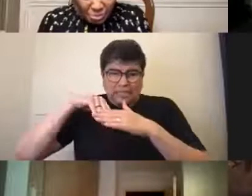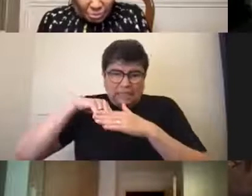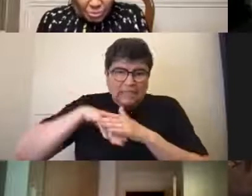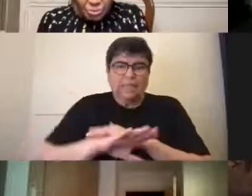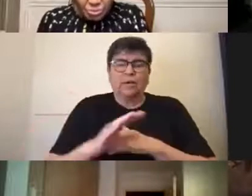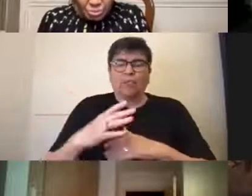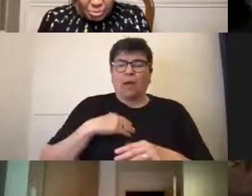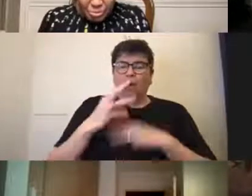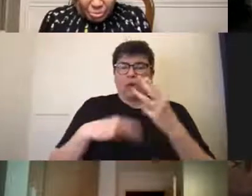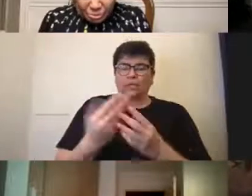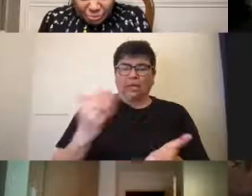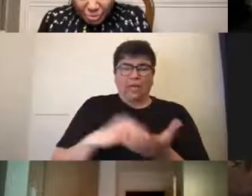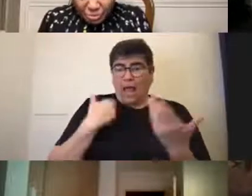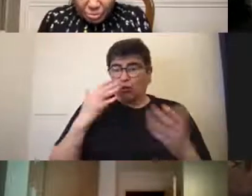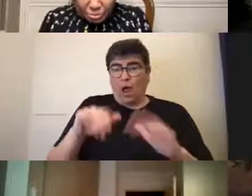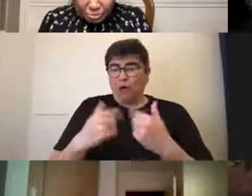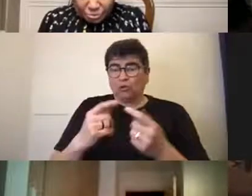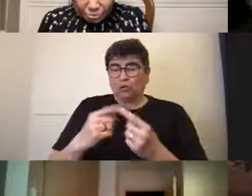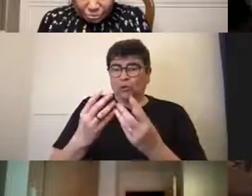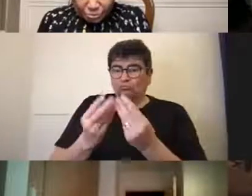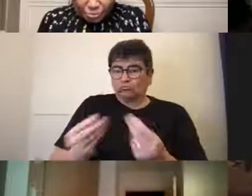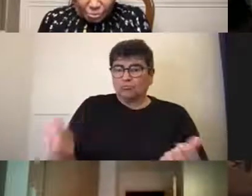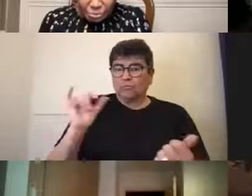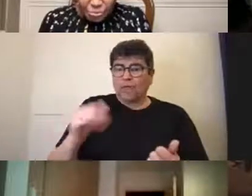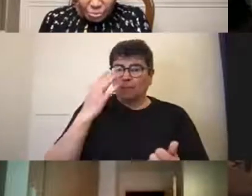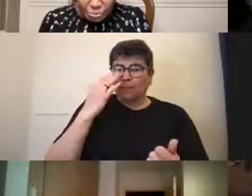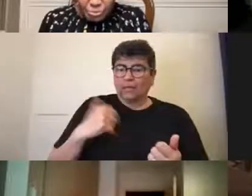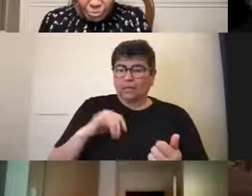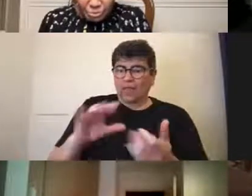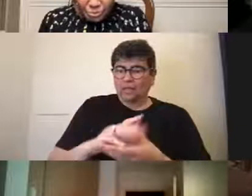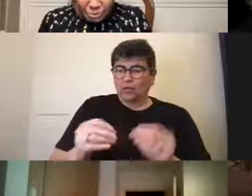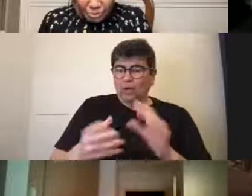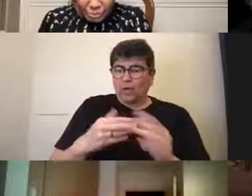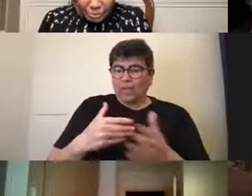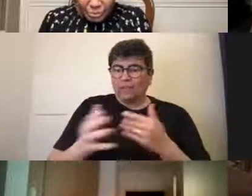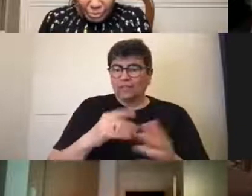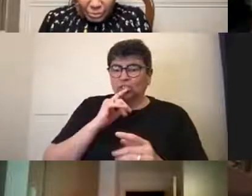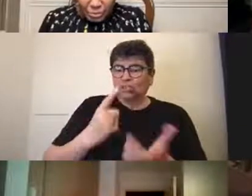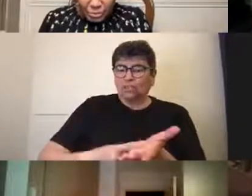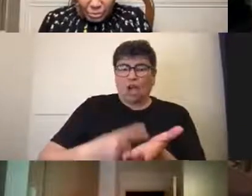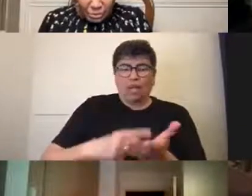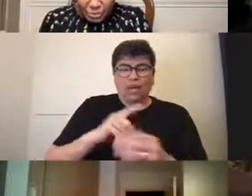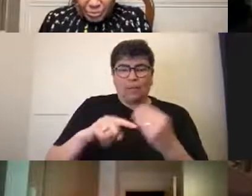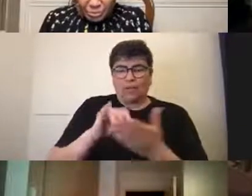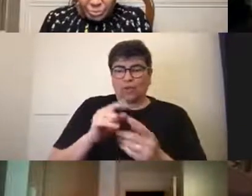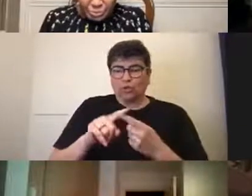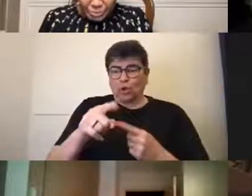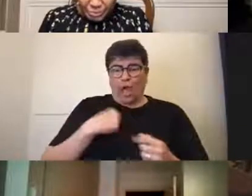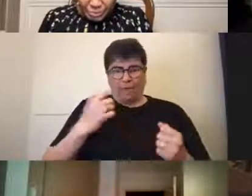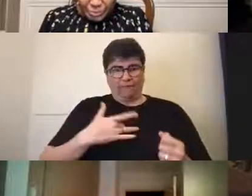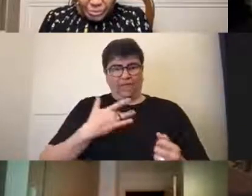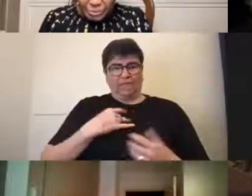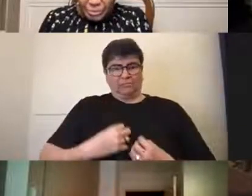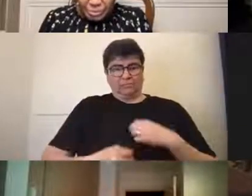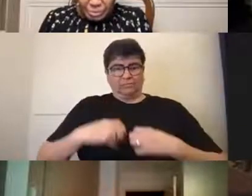And I just don't know how to reconcile that, because it's a story, even just talking about it to you, I can feel it inside me.